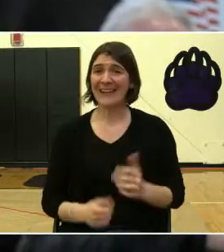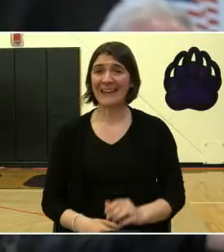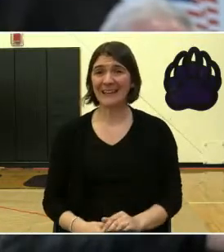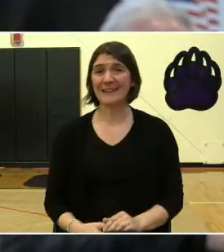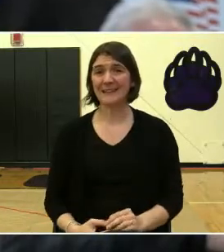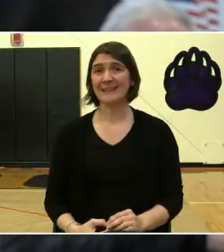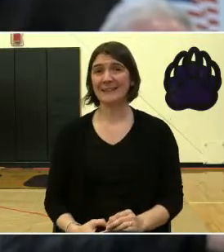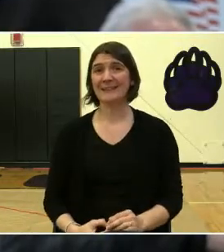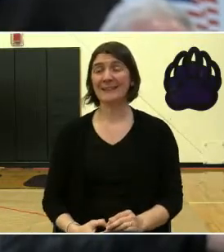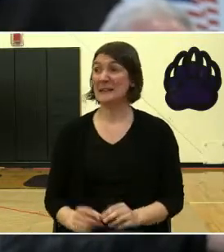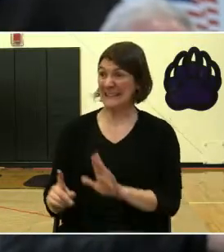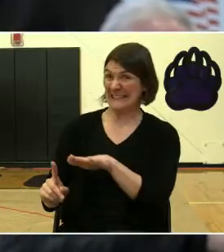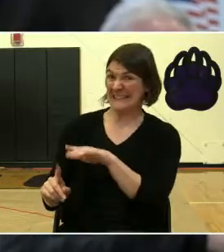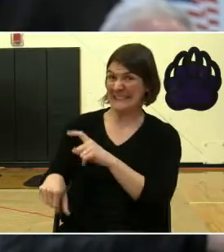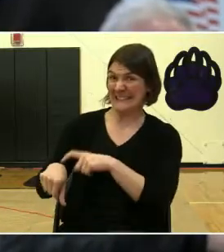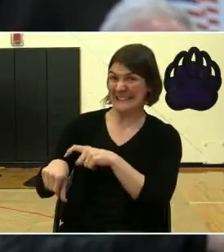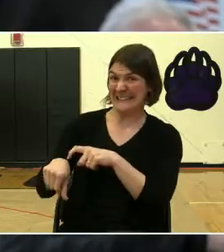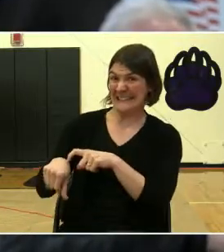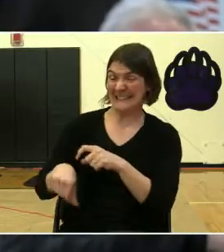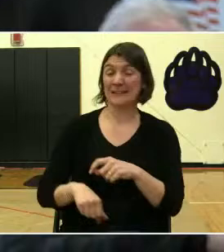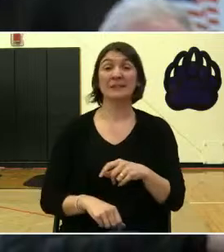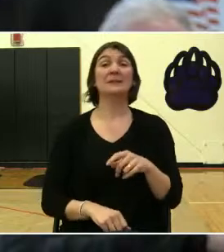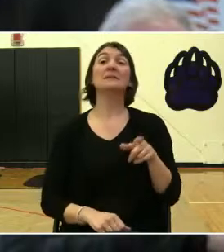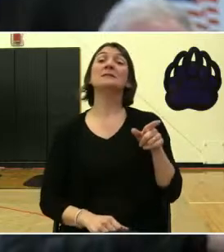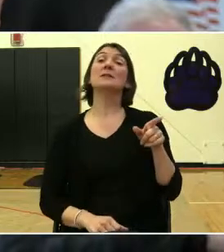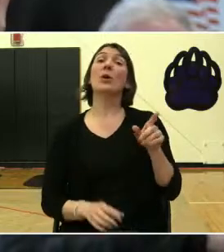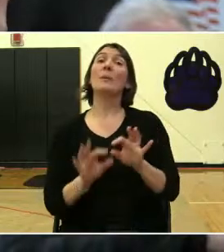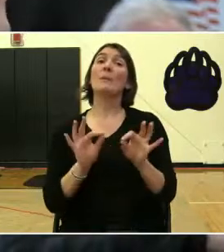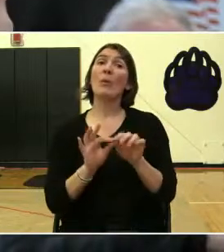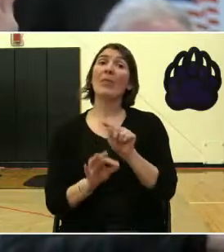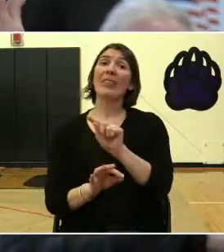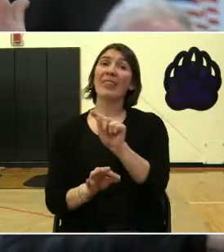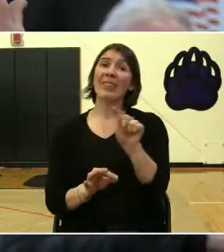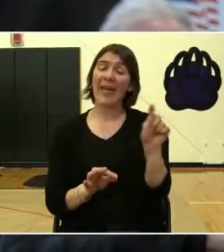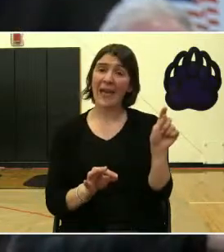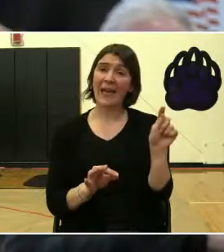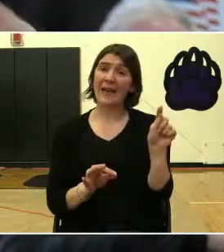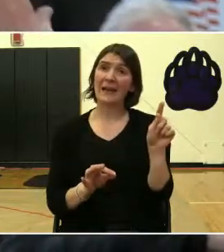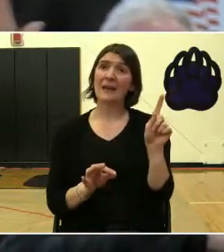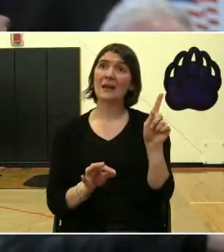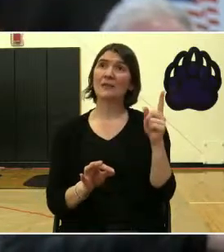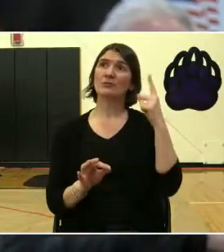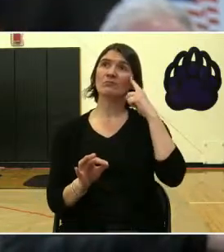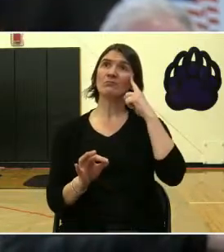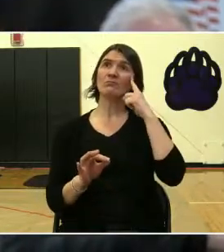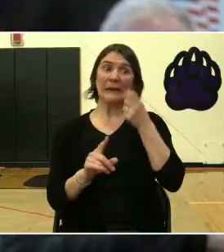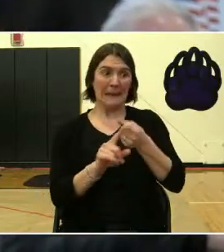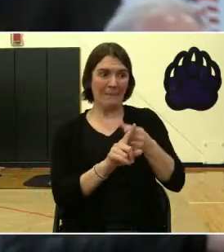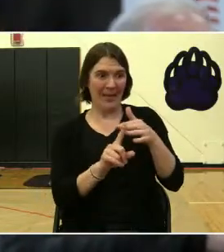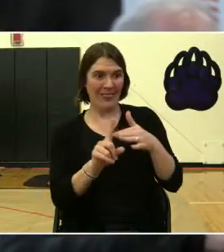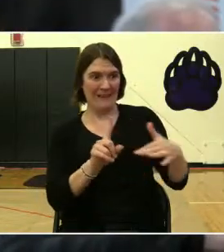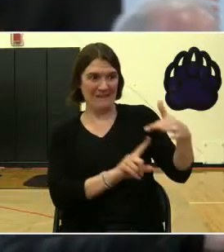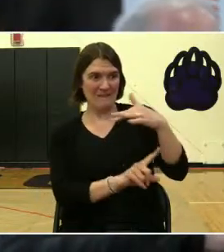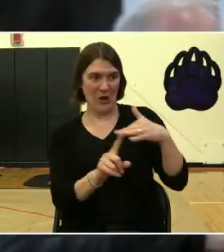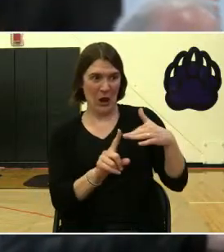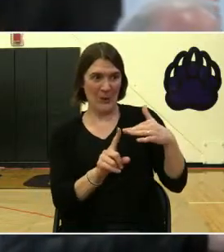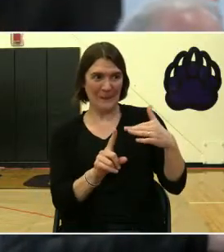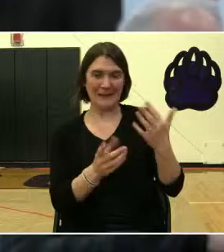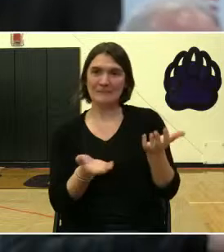that seek make their impact on the local the environment